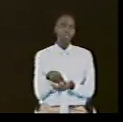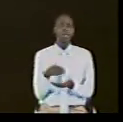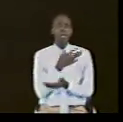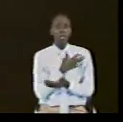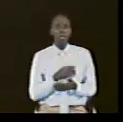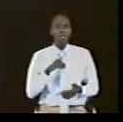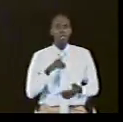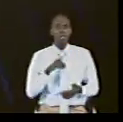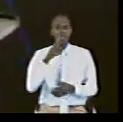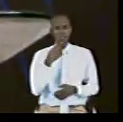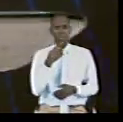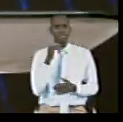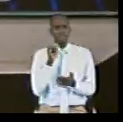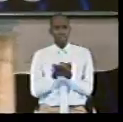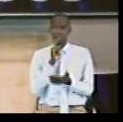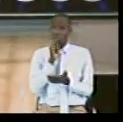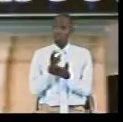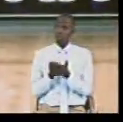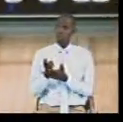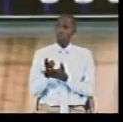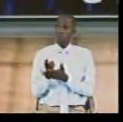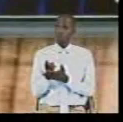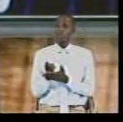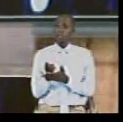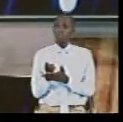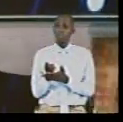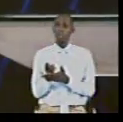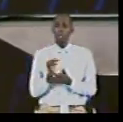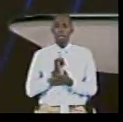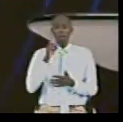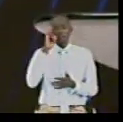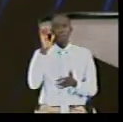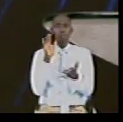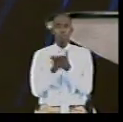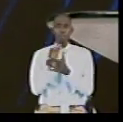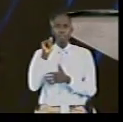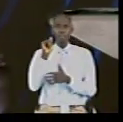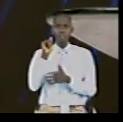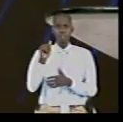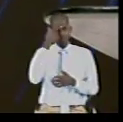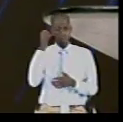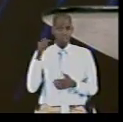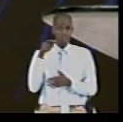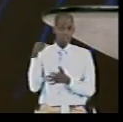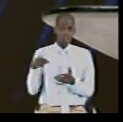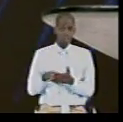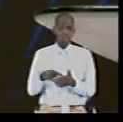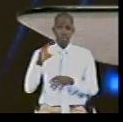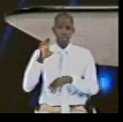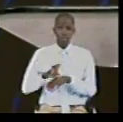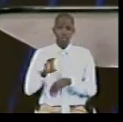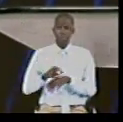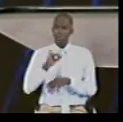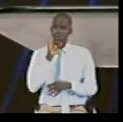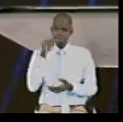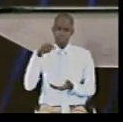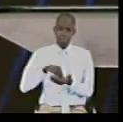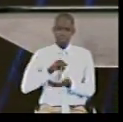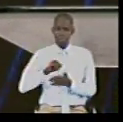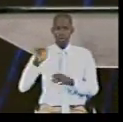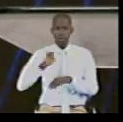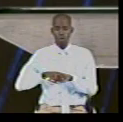that is the truth. And I believe that because this church is standing on the truth, I